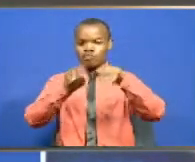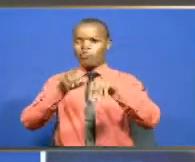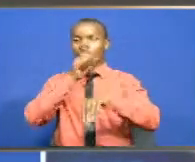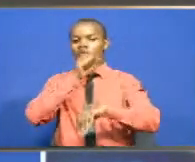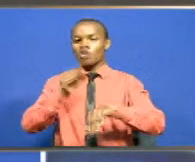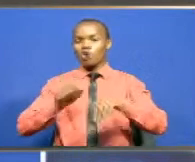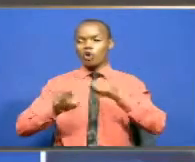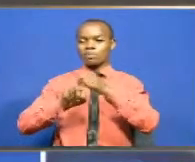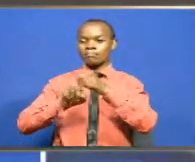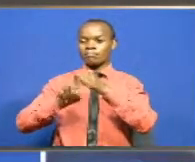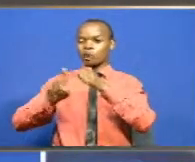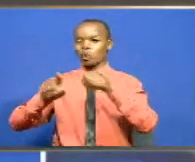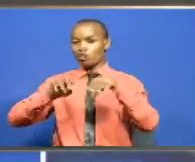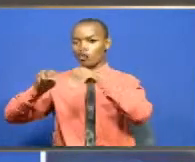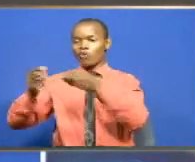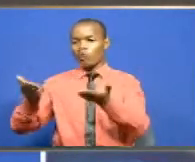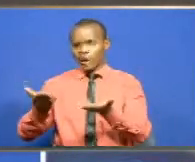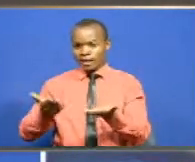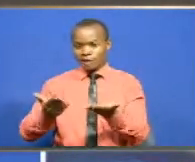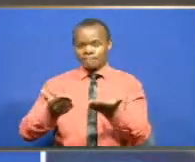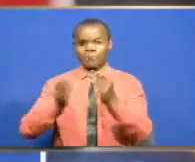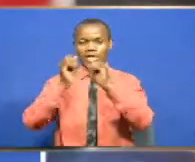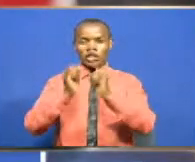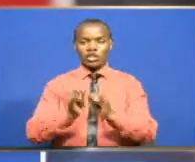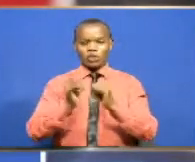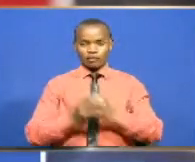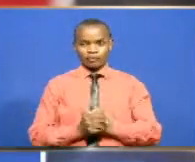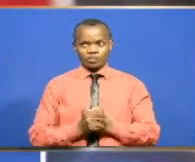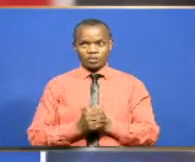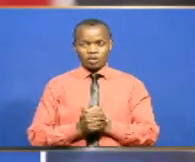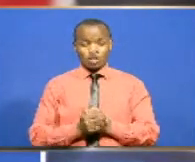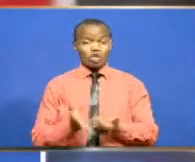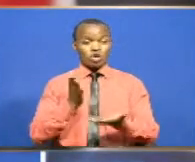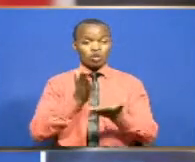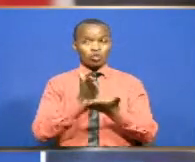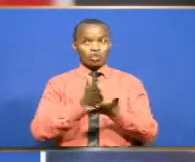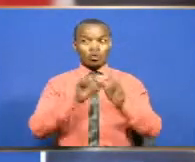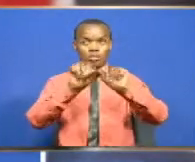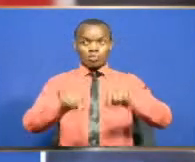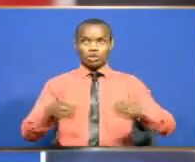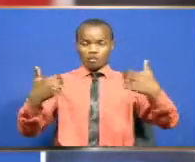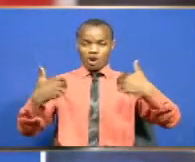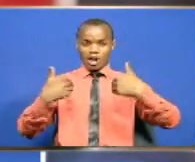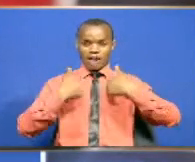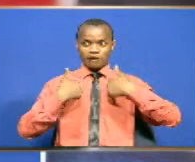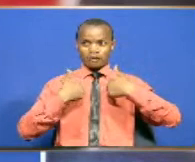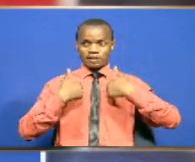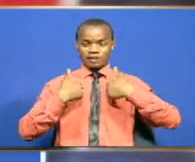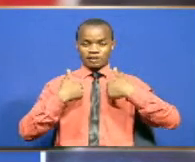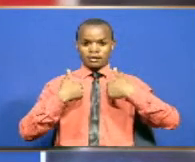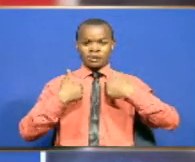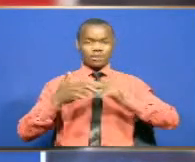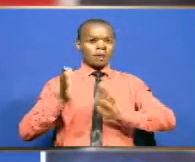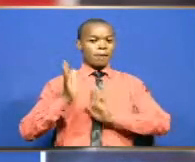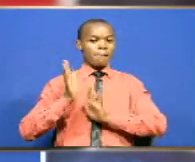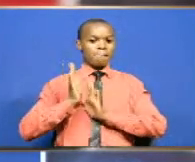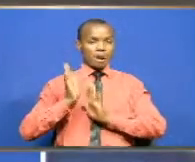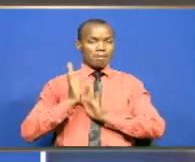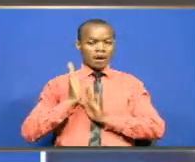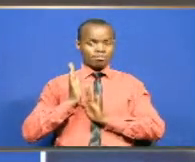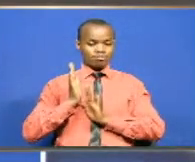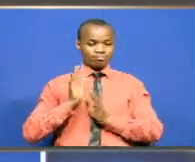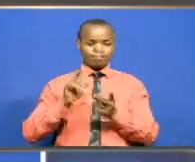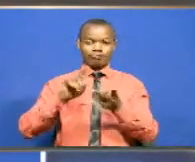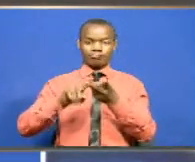digital, such that we are going to have our guards, our